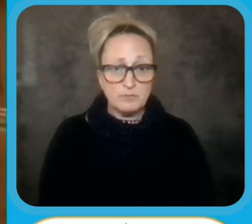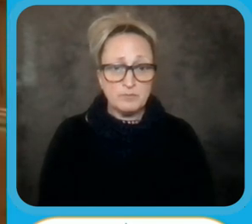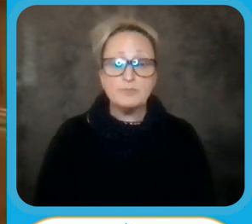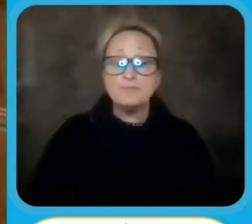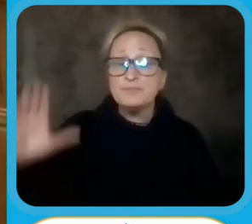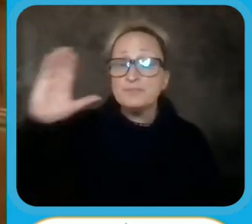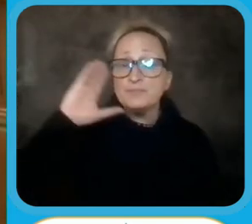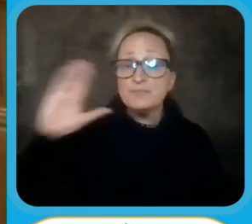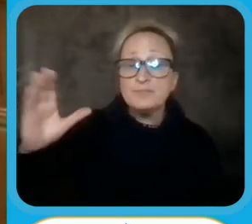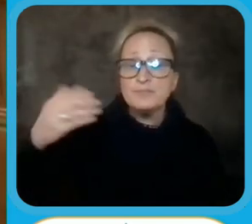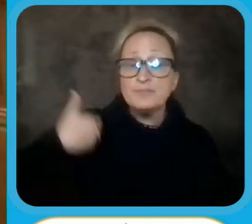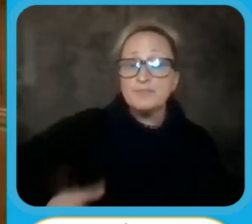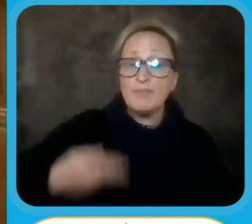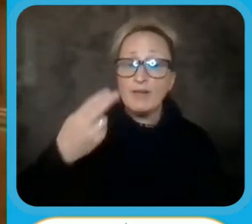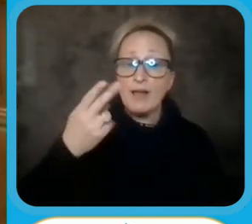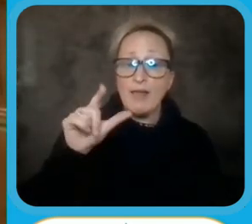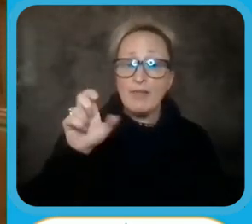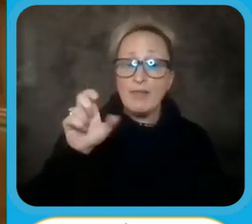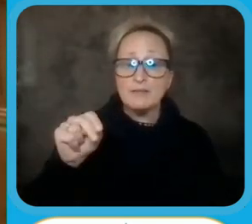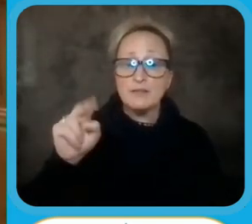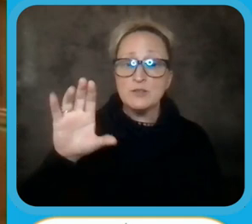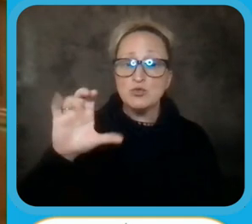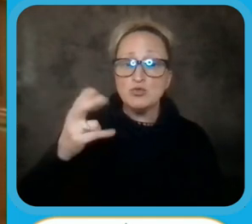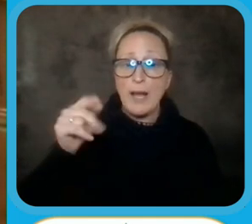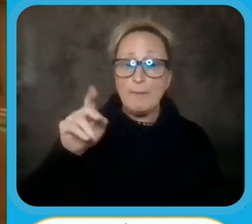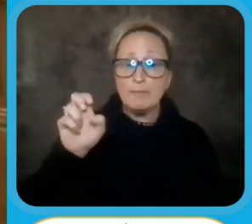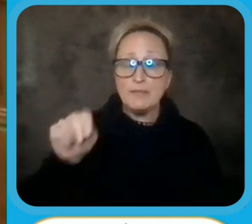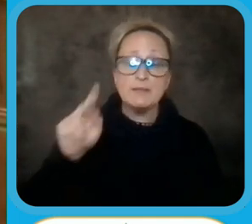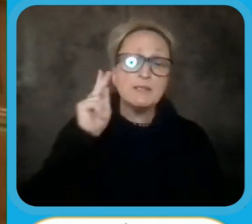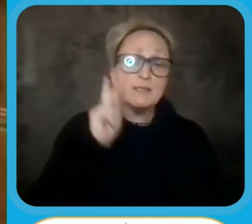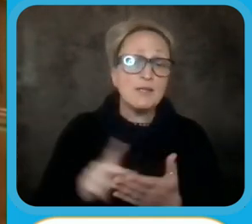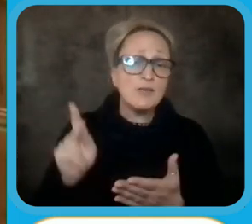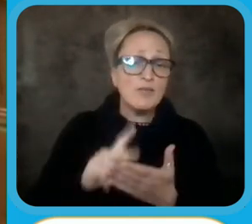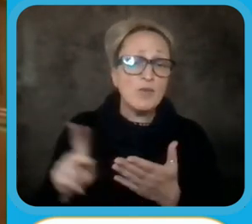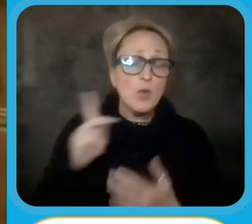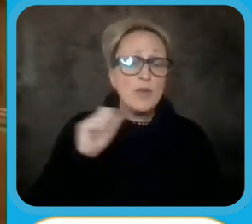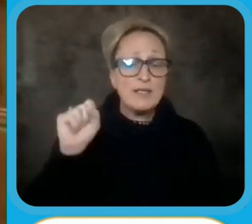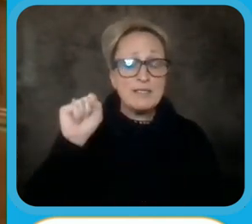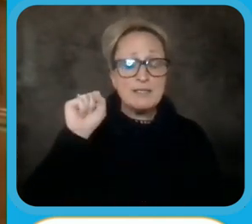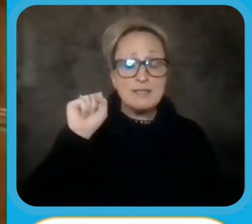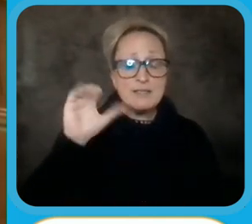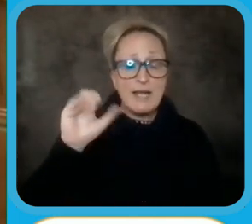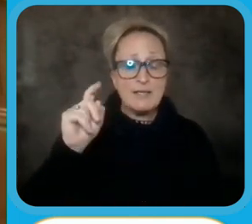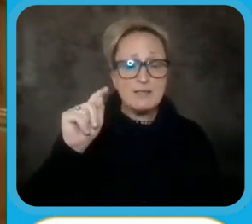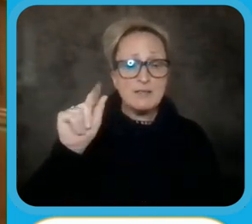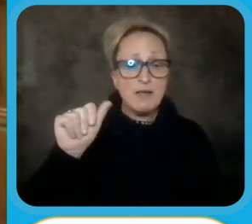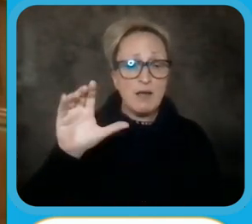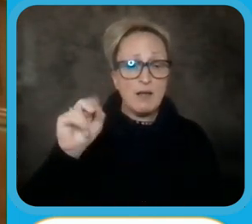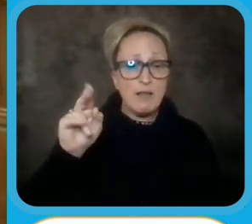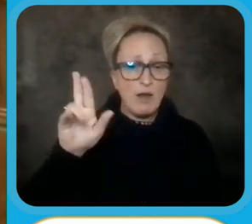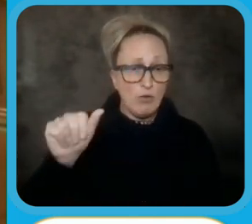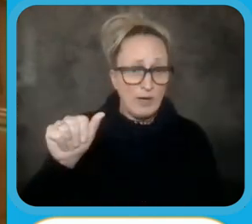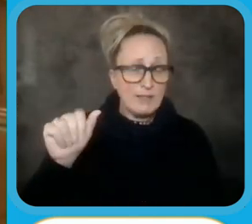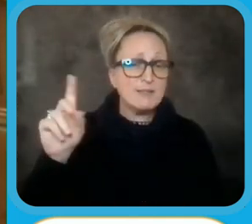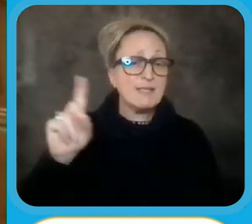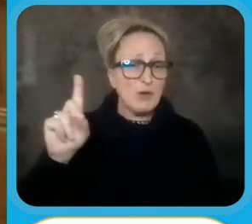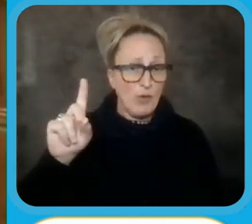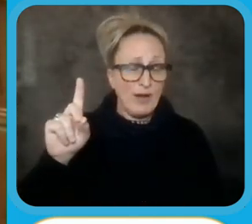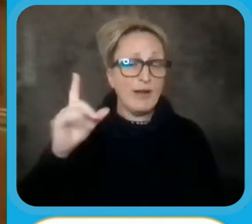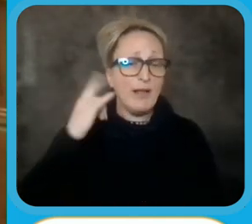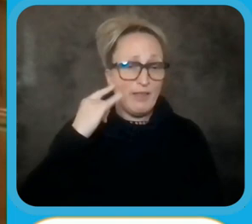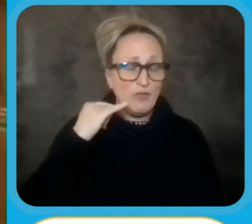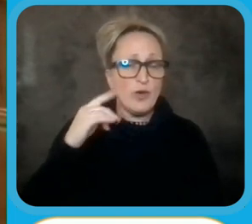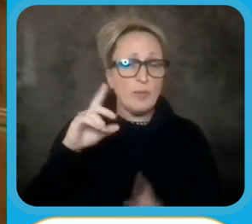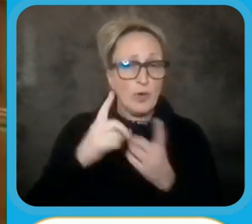Hi, my name is Helen Chapman, Secretary with the Santa Clara County Democratic Party. I am proud to be a part of